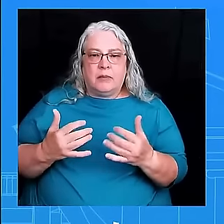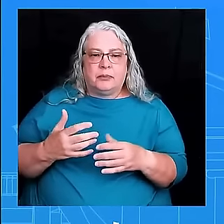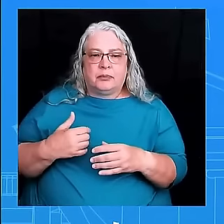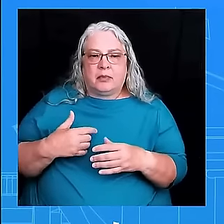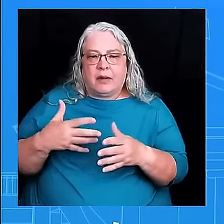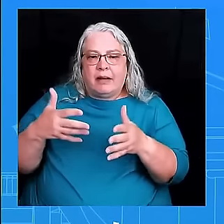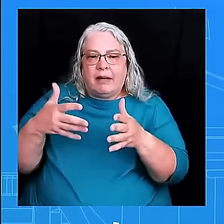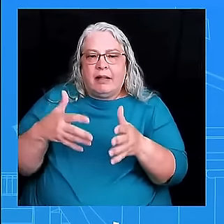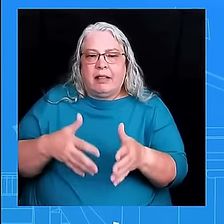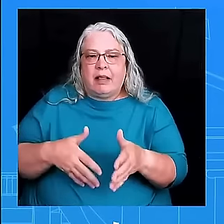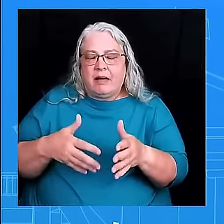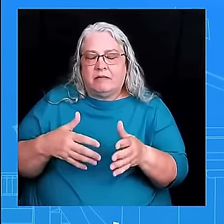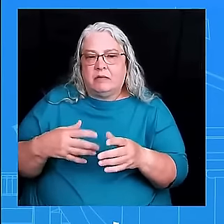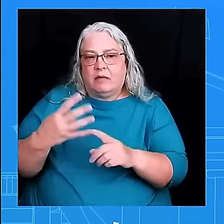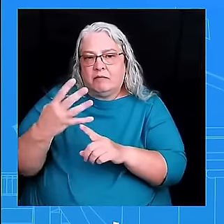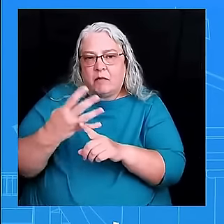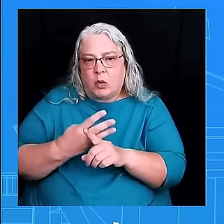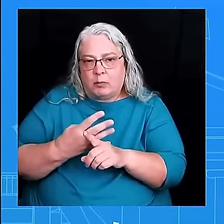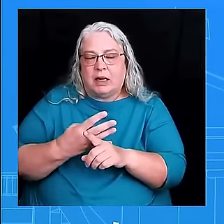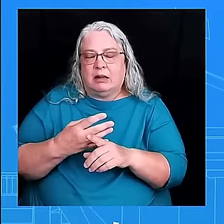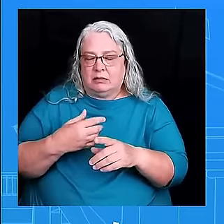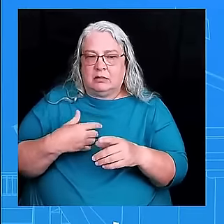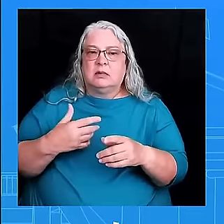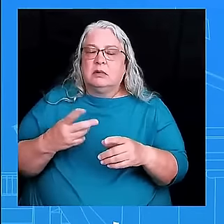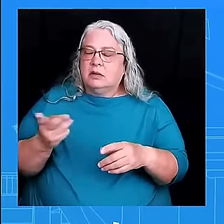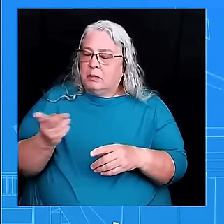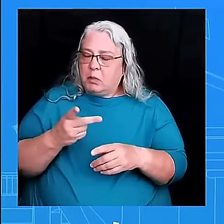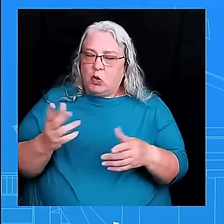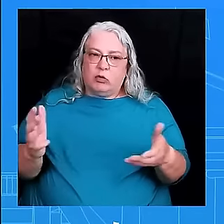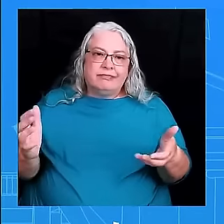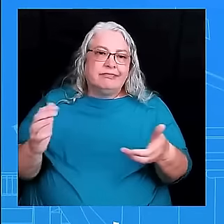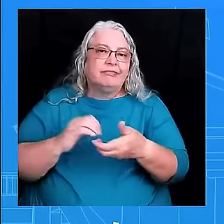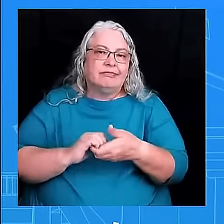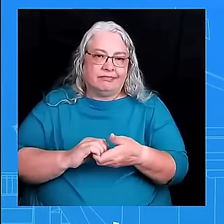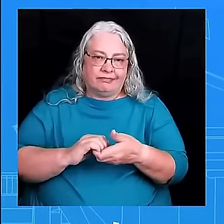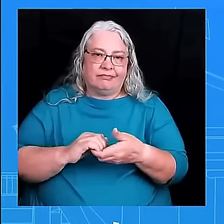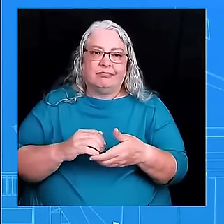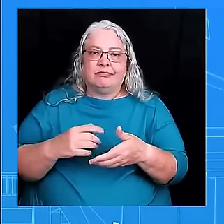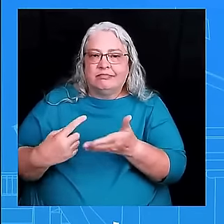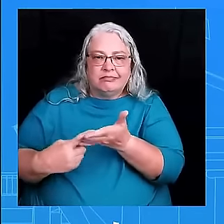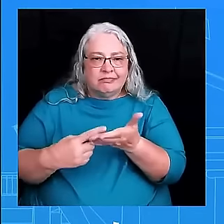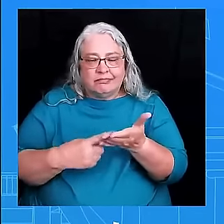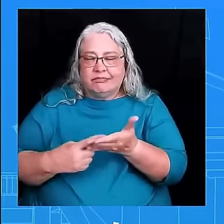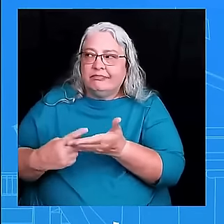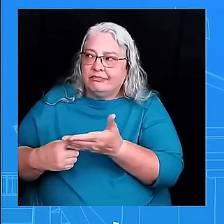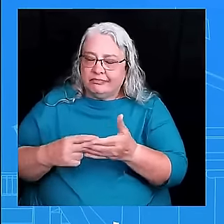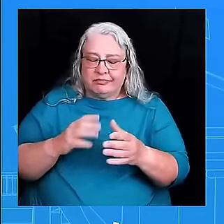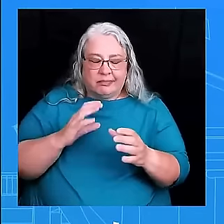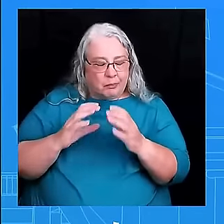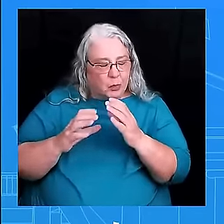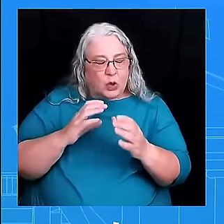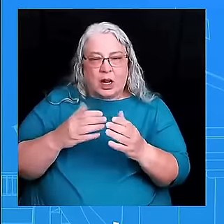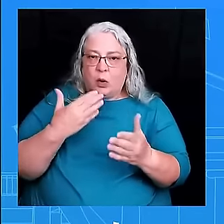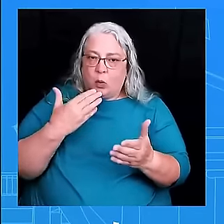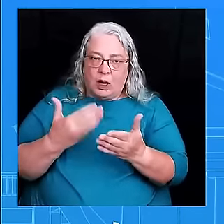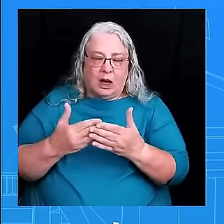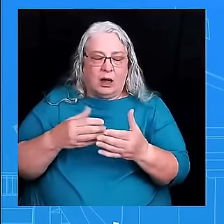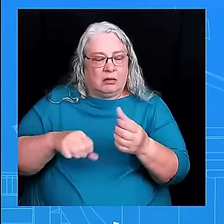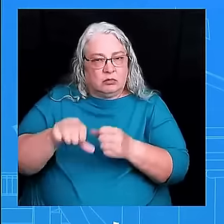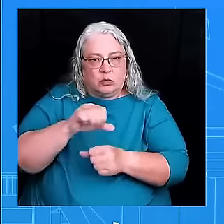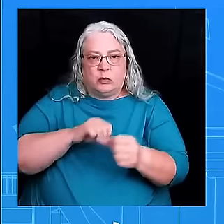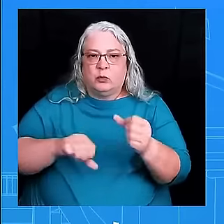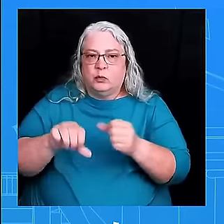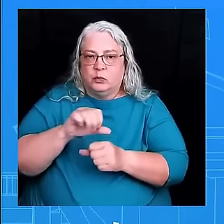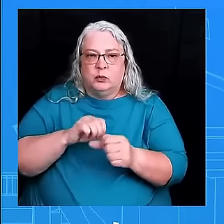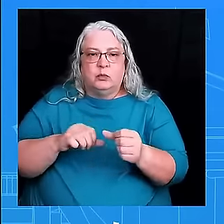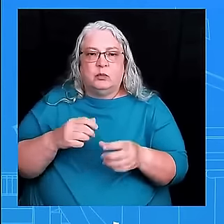would say they've learned from each other, right, with this partnership over the 3.5 years. But this is also